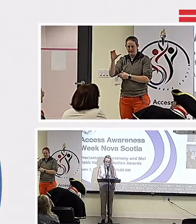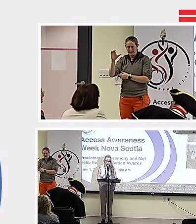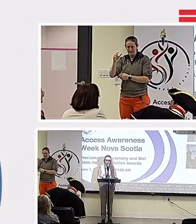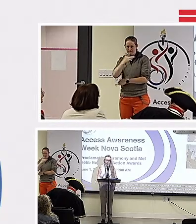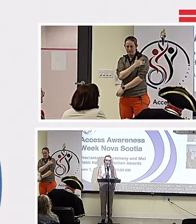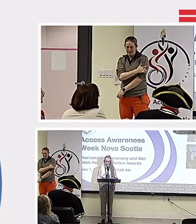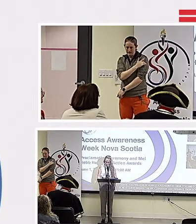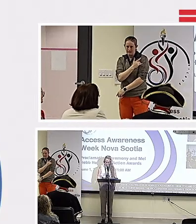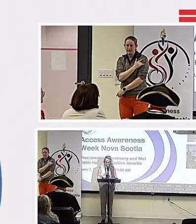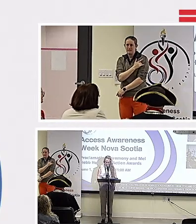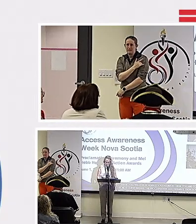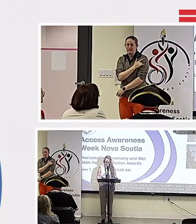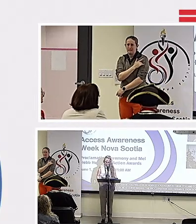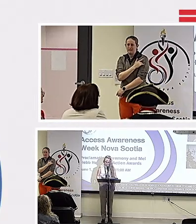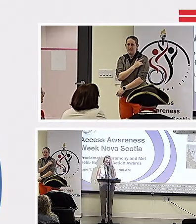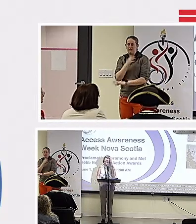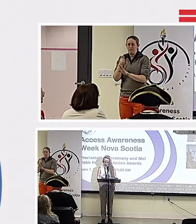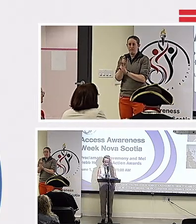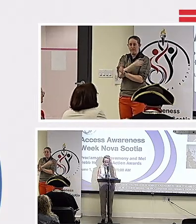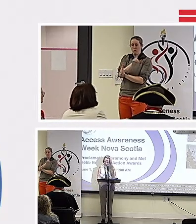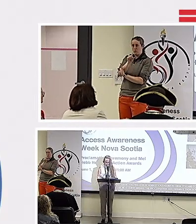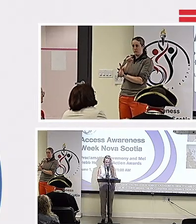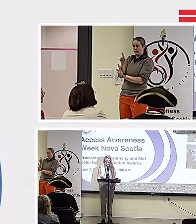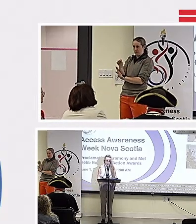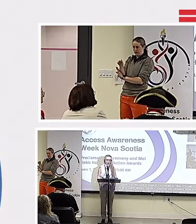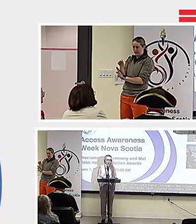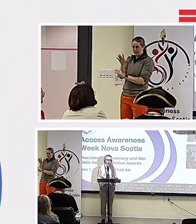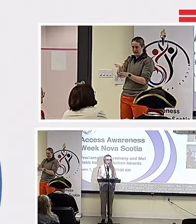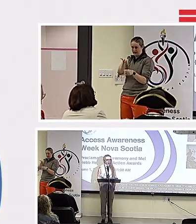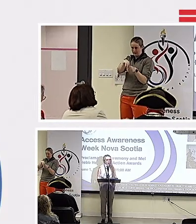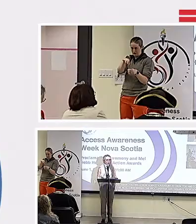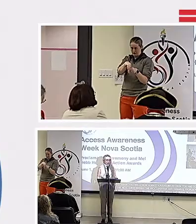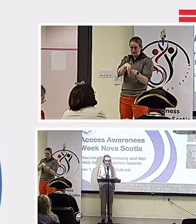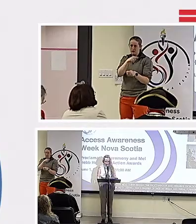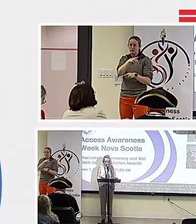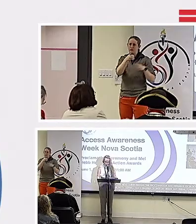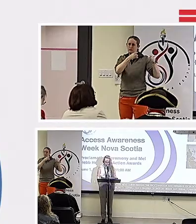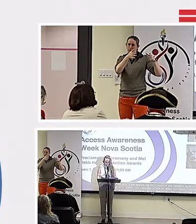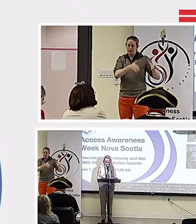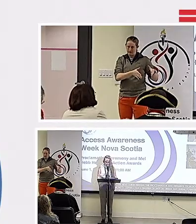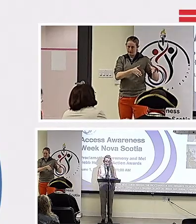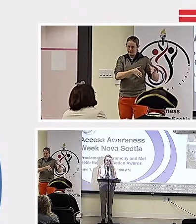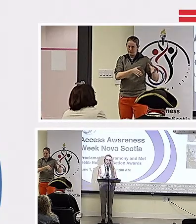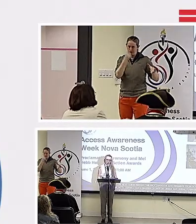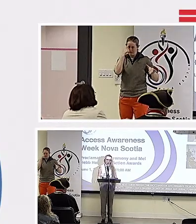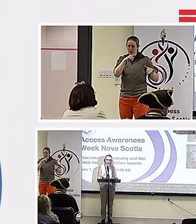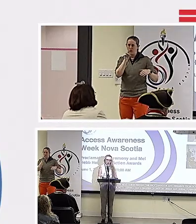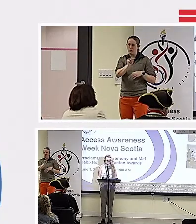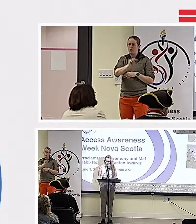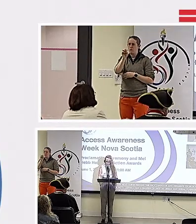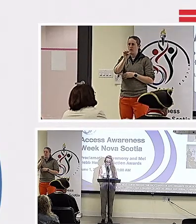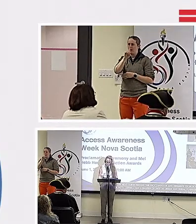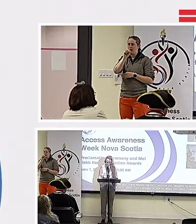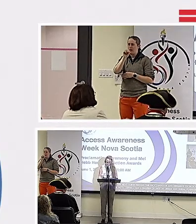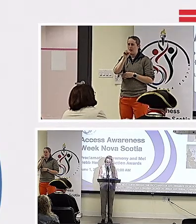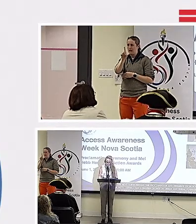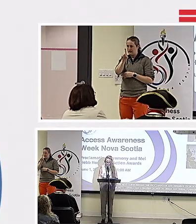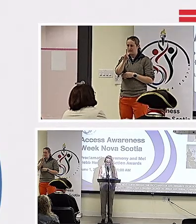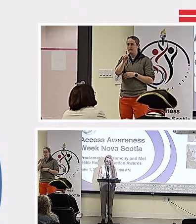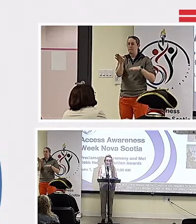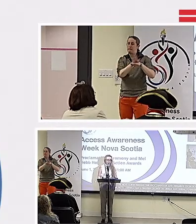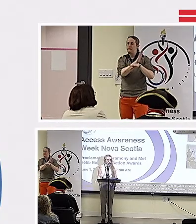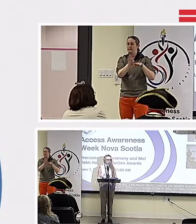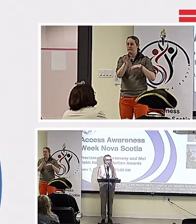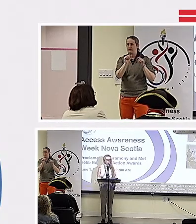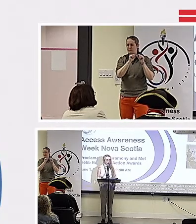in 2020, Deputy Mayor Cuddle was the Executive Director of the North End Business Association, where she